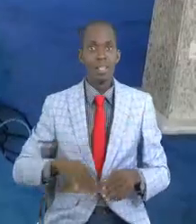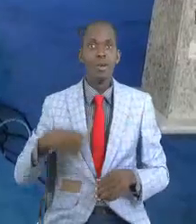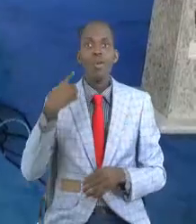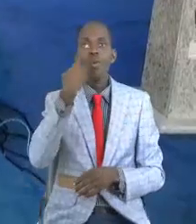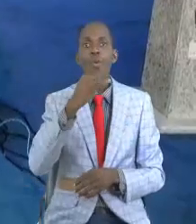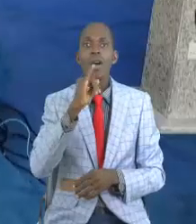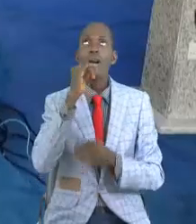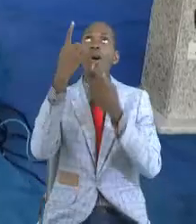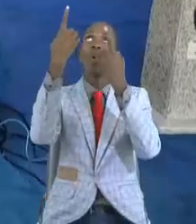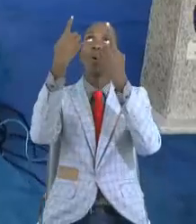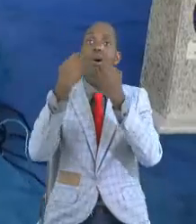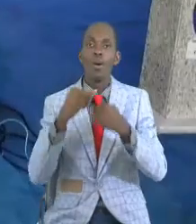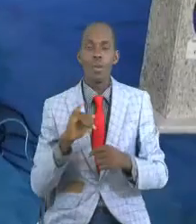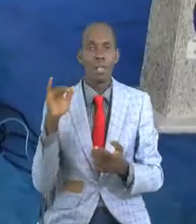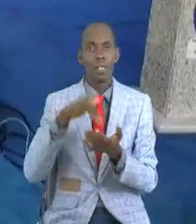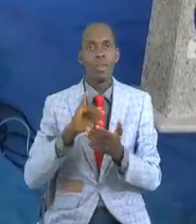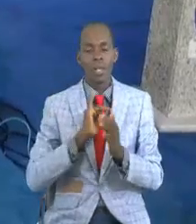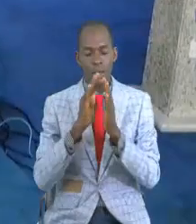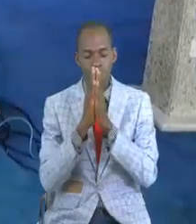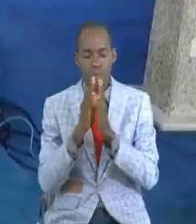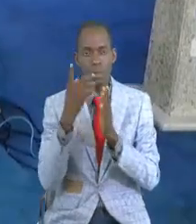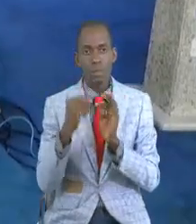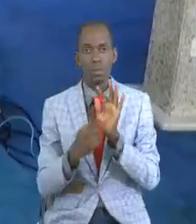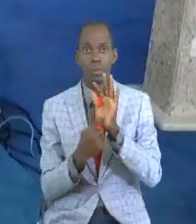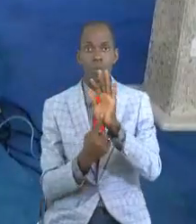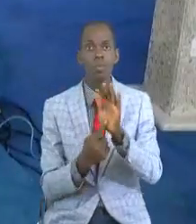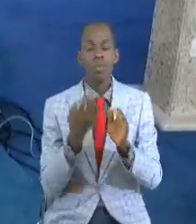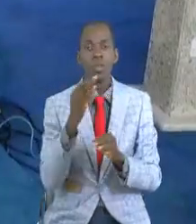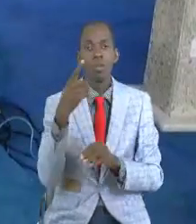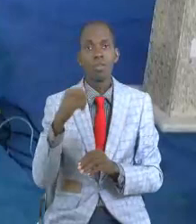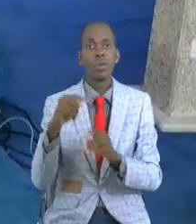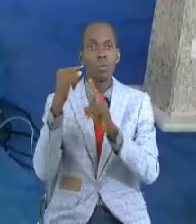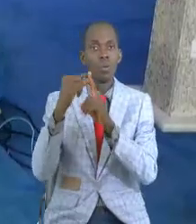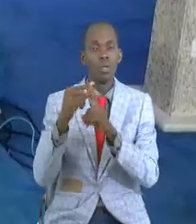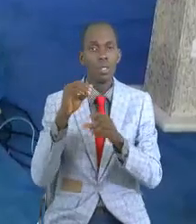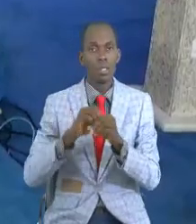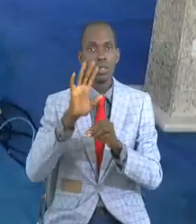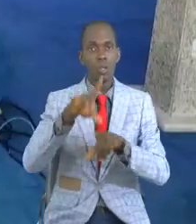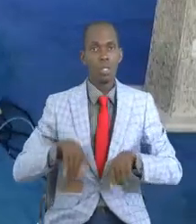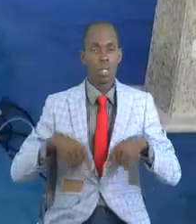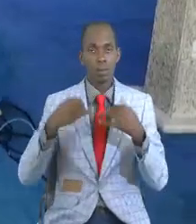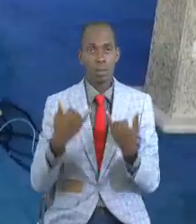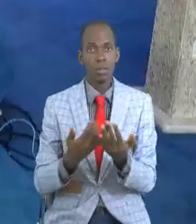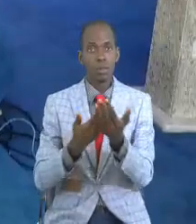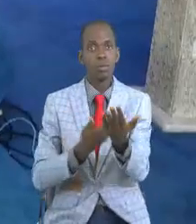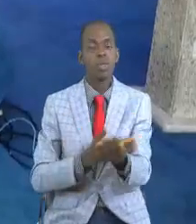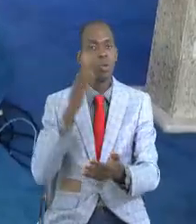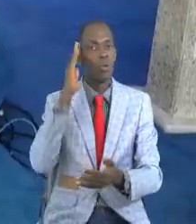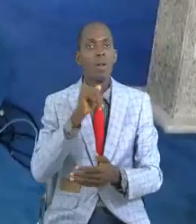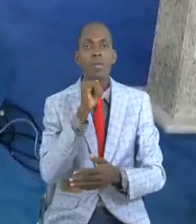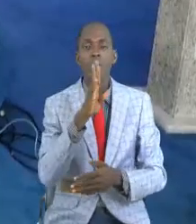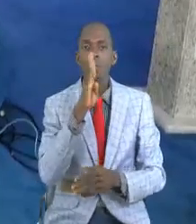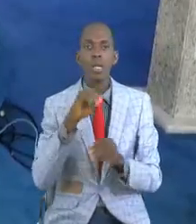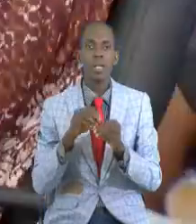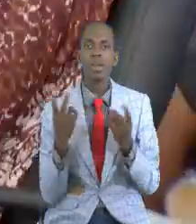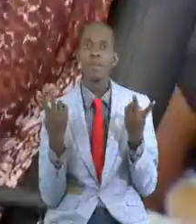again and i pray the revelation of the world in your life this morning will not be made in